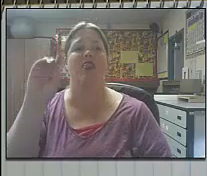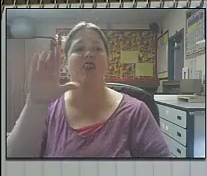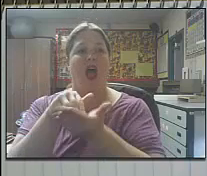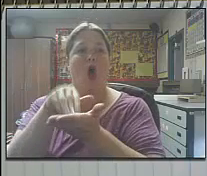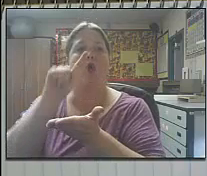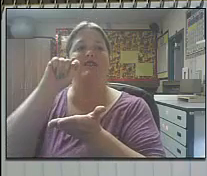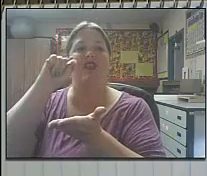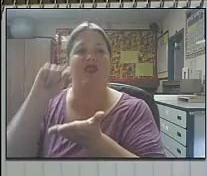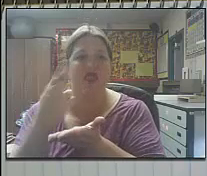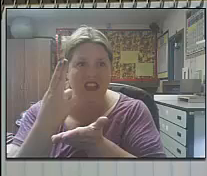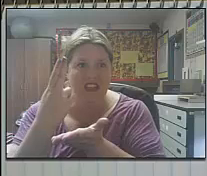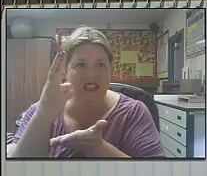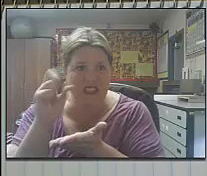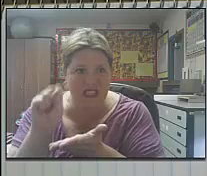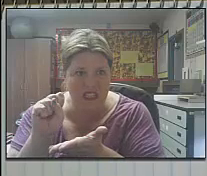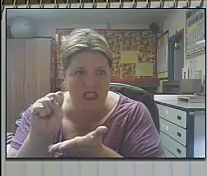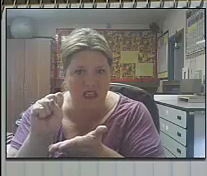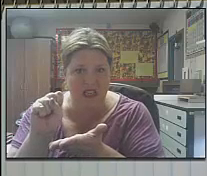thousandths.